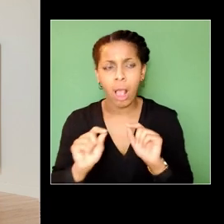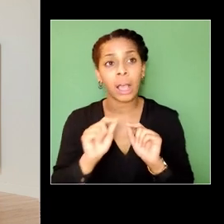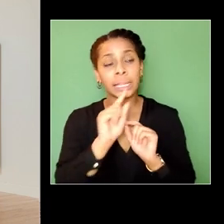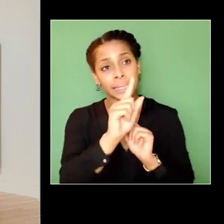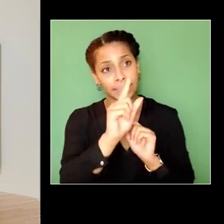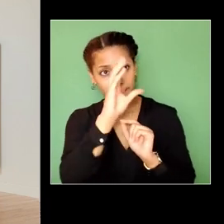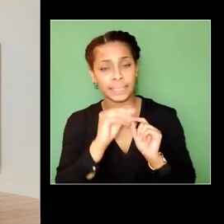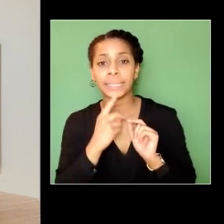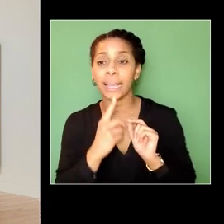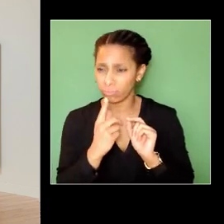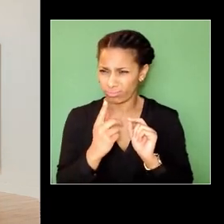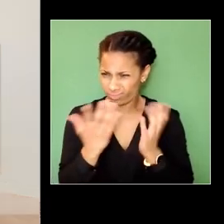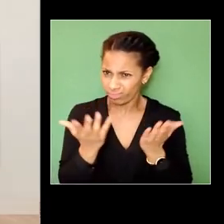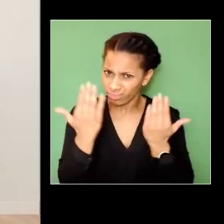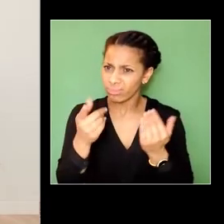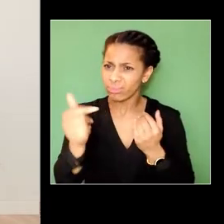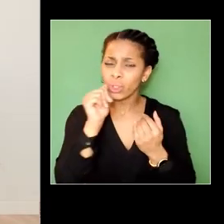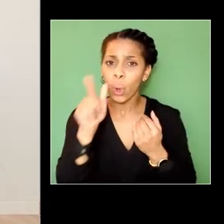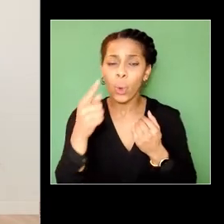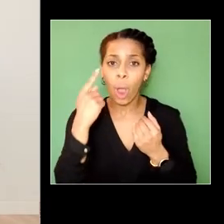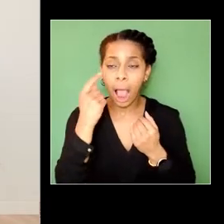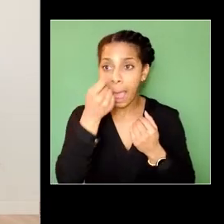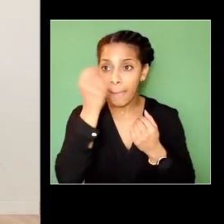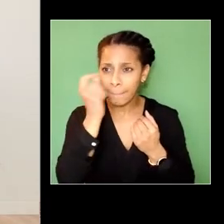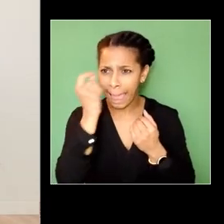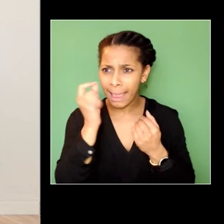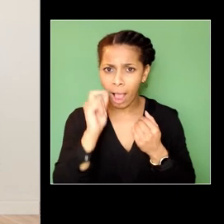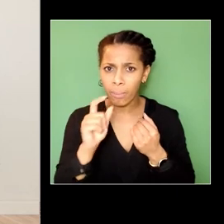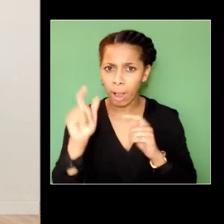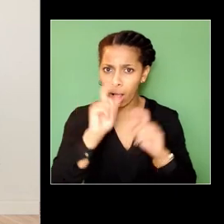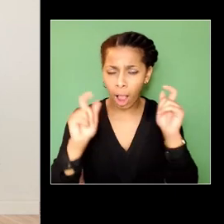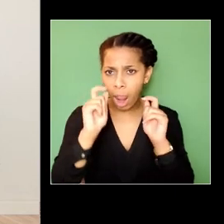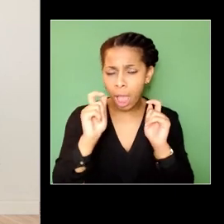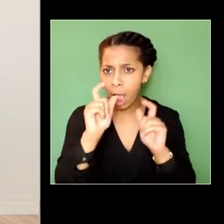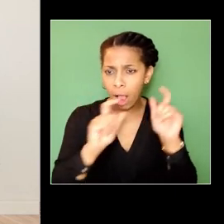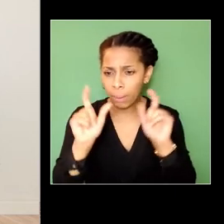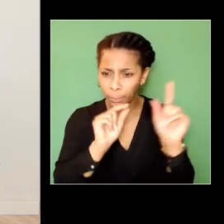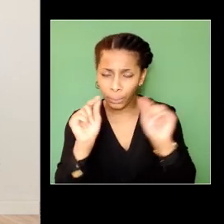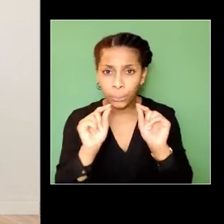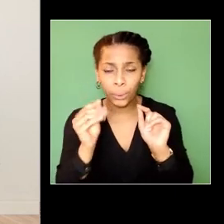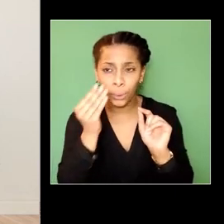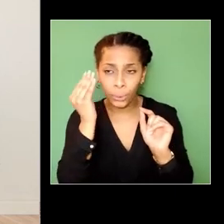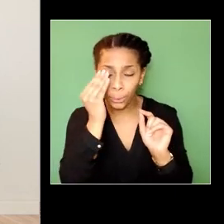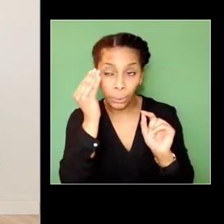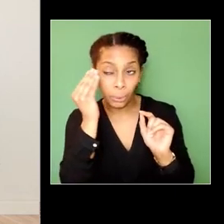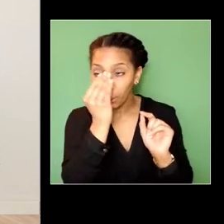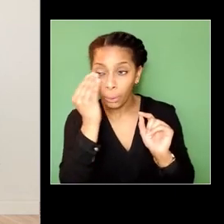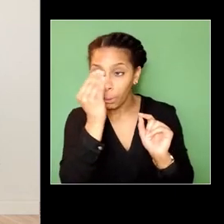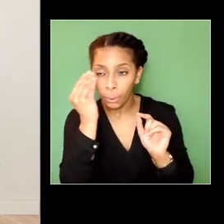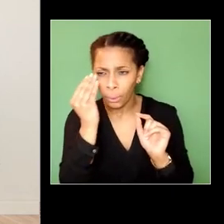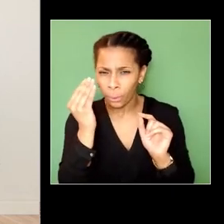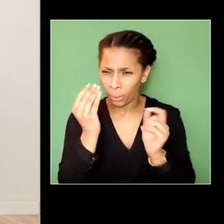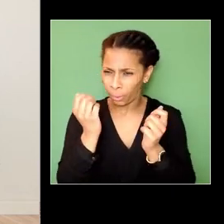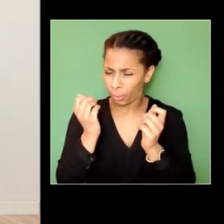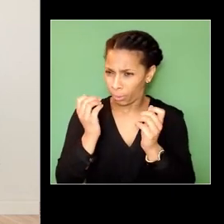you apply your eye makeup more effectively than you do in terms of color and how you work with color. You do it far more effectively with your eye makeup than